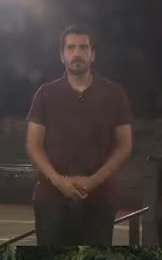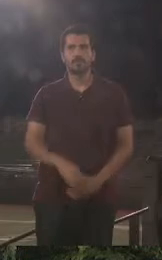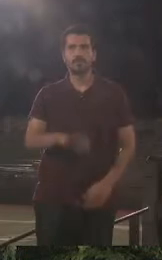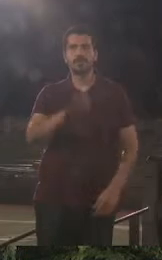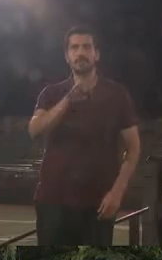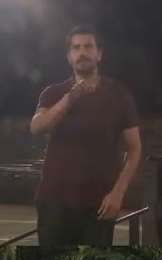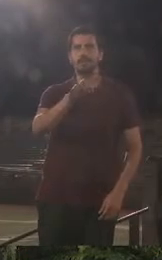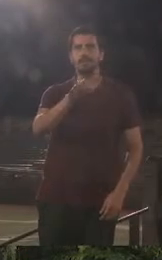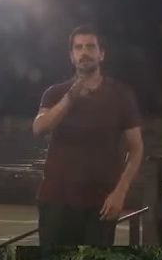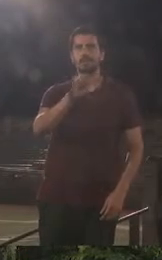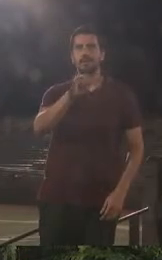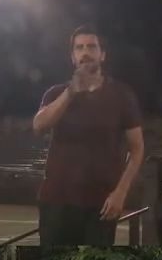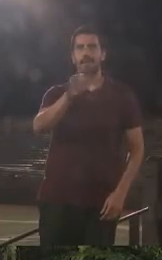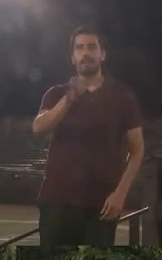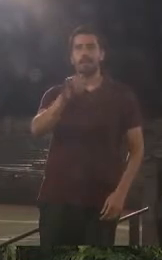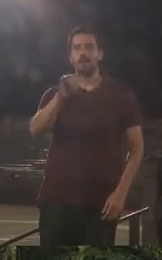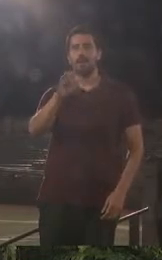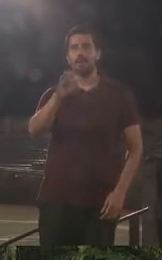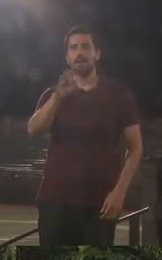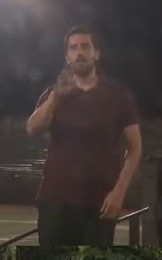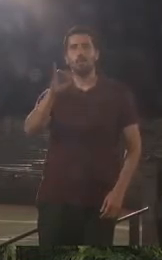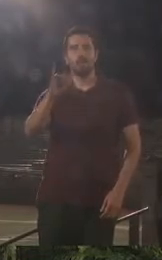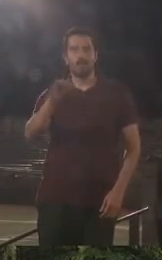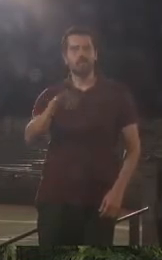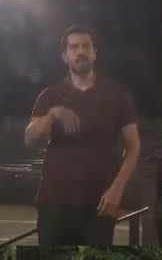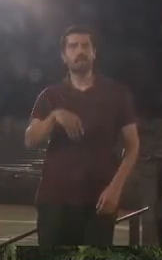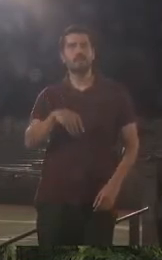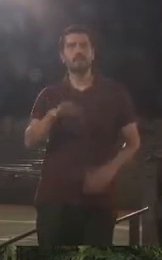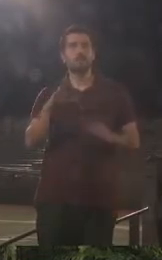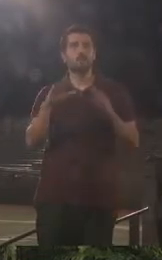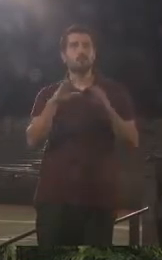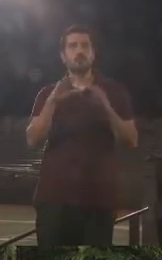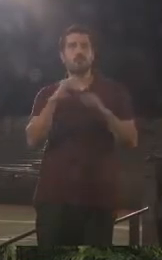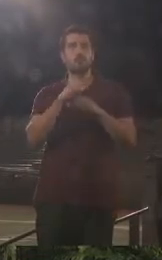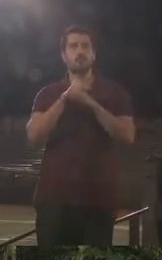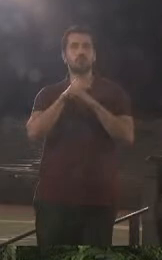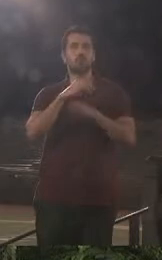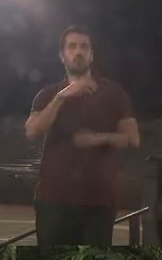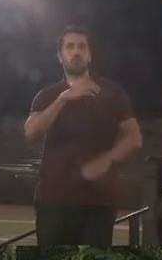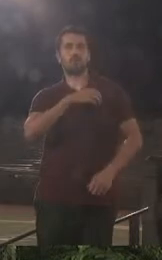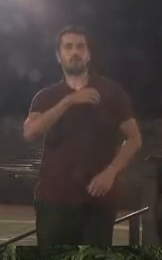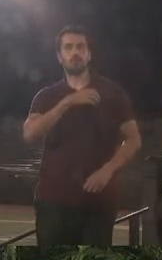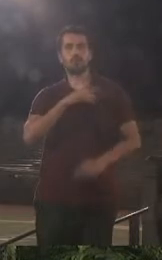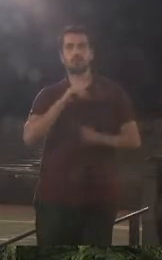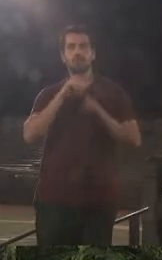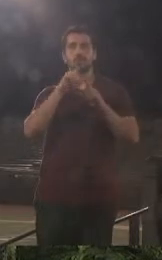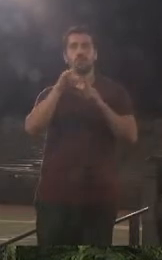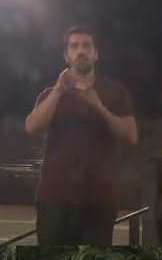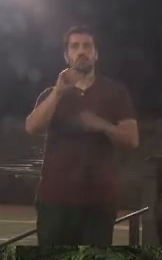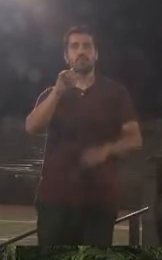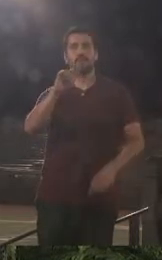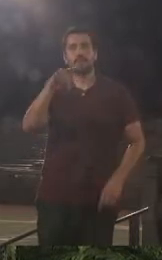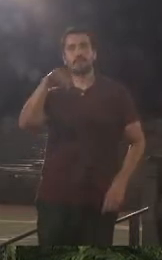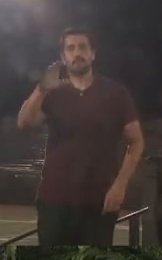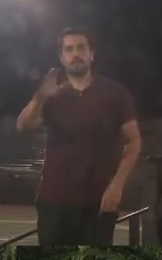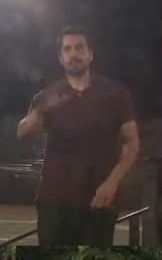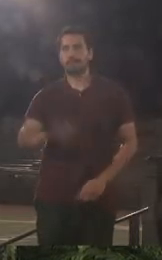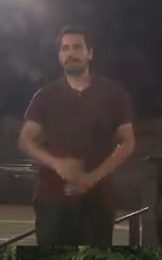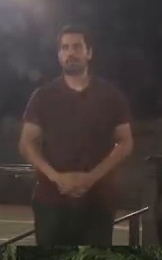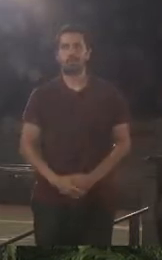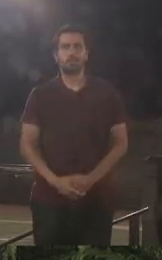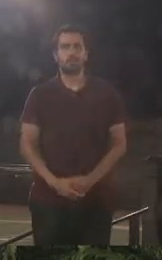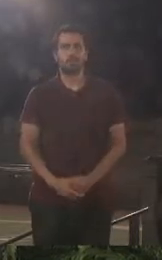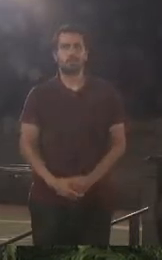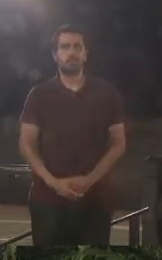Azalea Ayana de la Torre earned certification as a security officer and will be attending St. Philip's College.